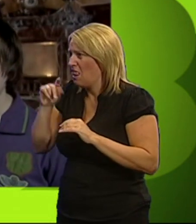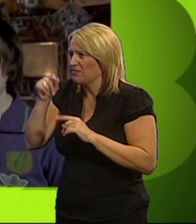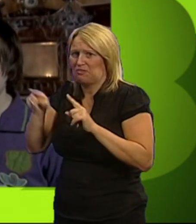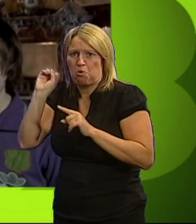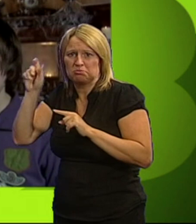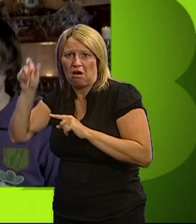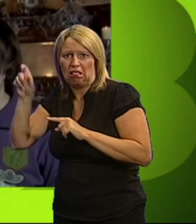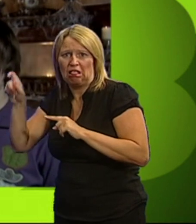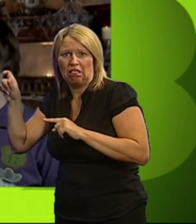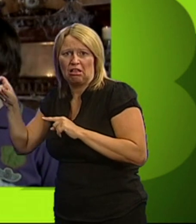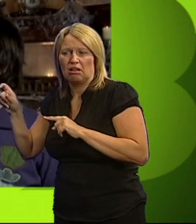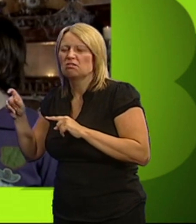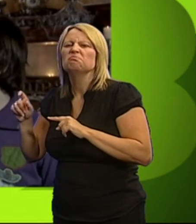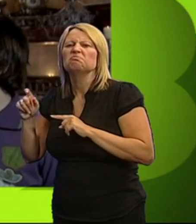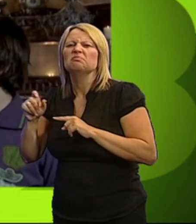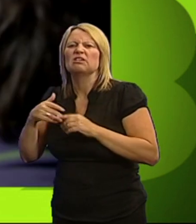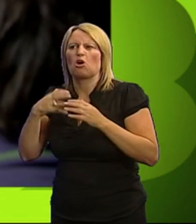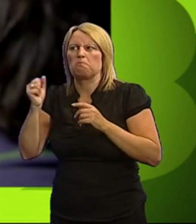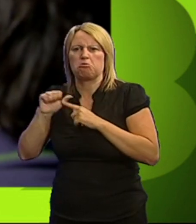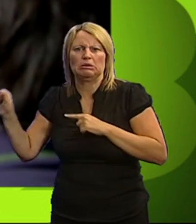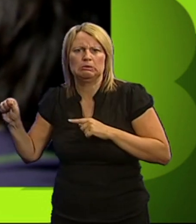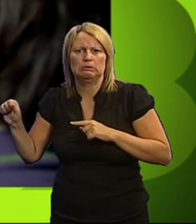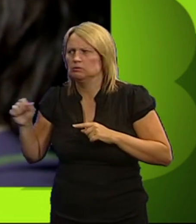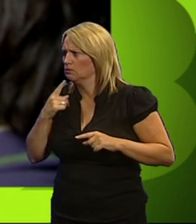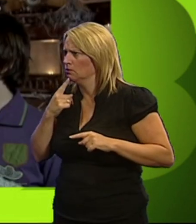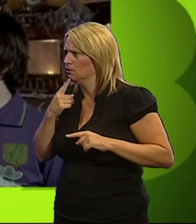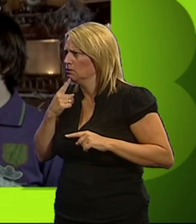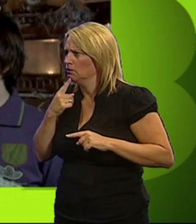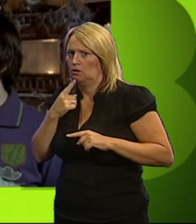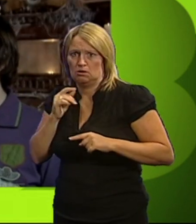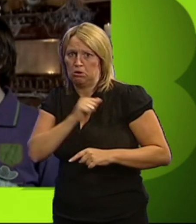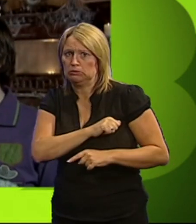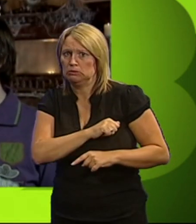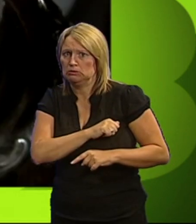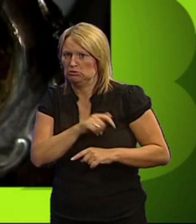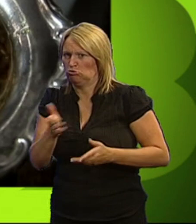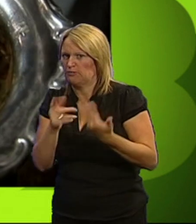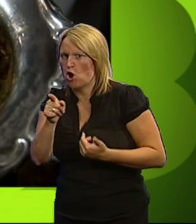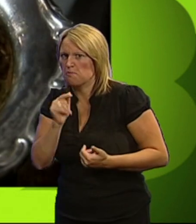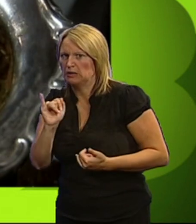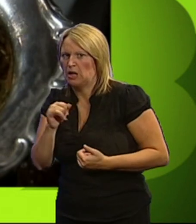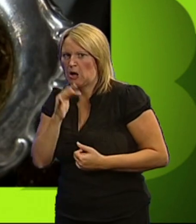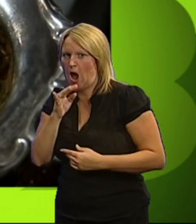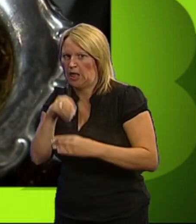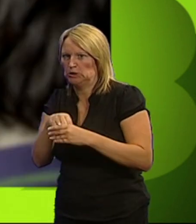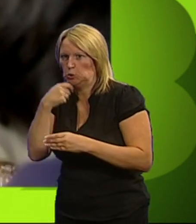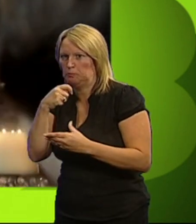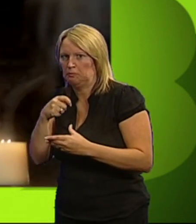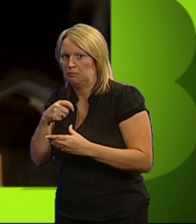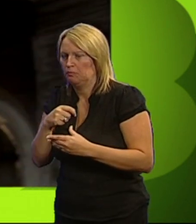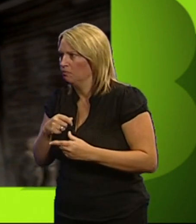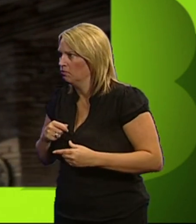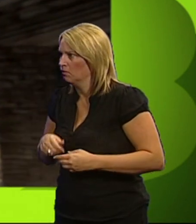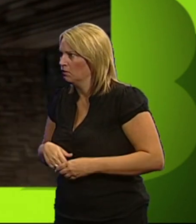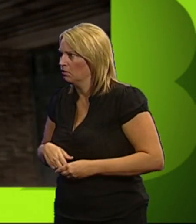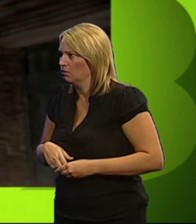postmen. Master Vlad does have a point. Hey, let's get rid of her. I can put garlic in her soup.